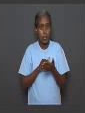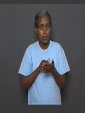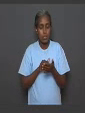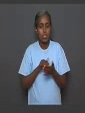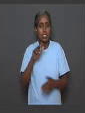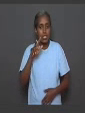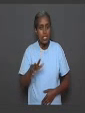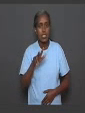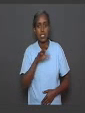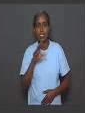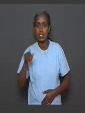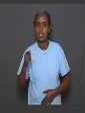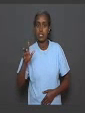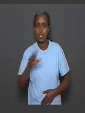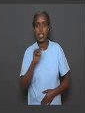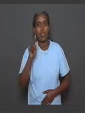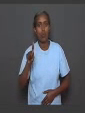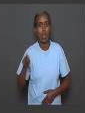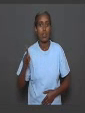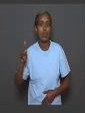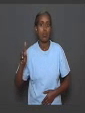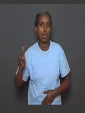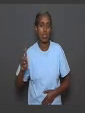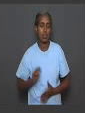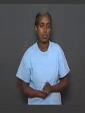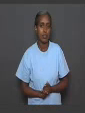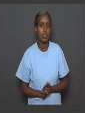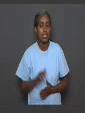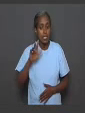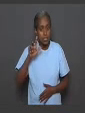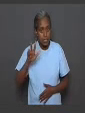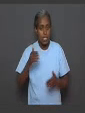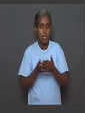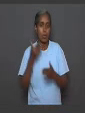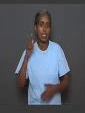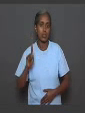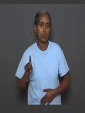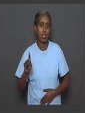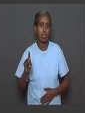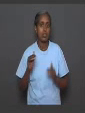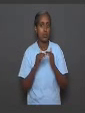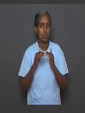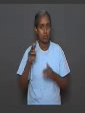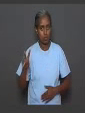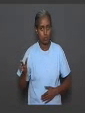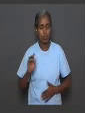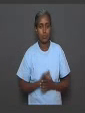3 and 1, 1. 3 minus 1 is 2.